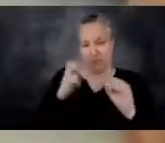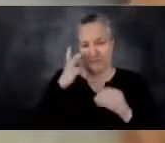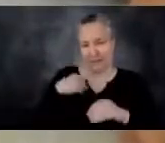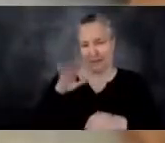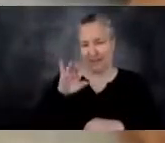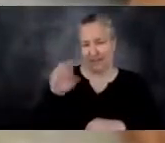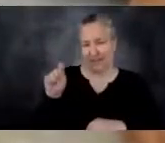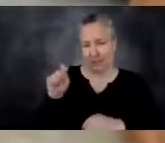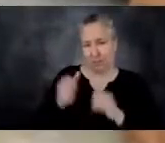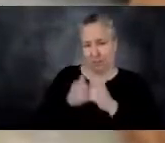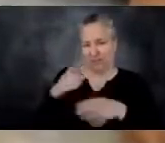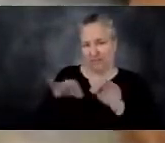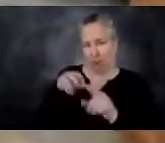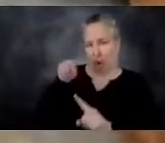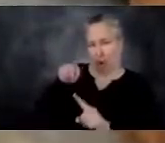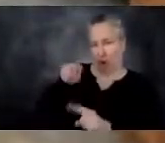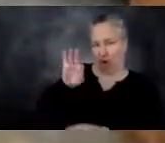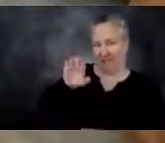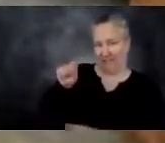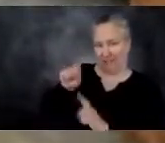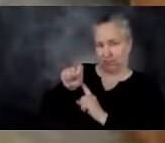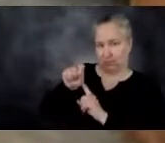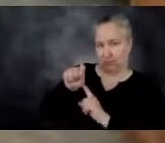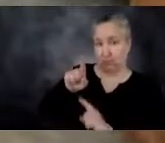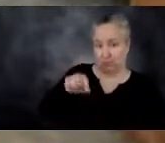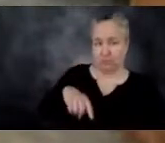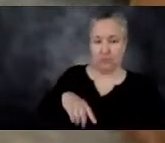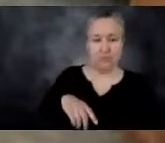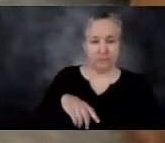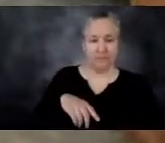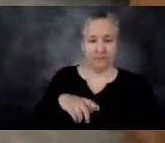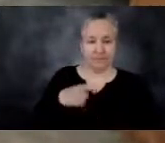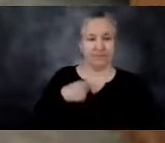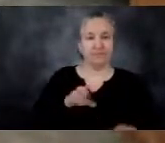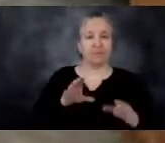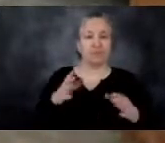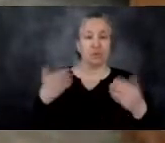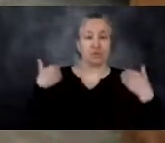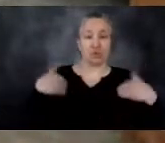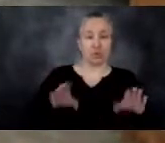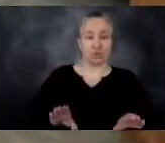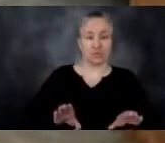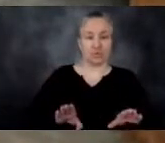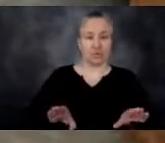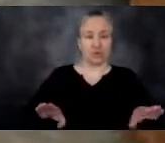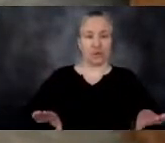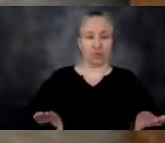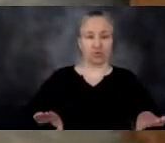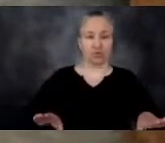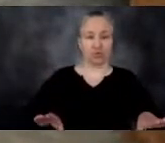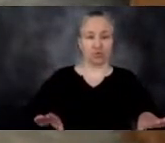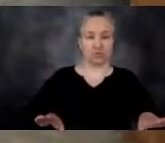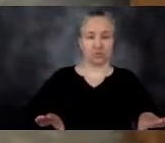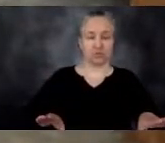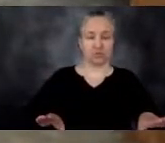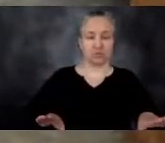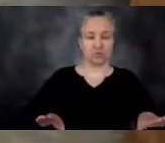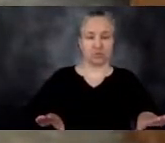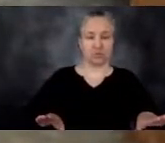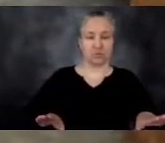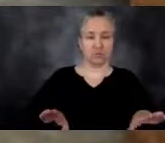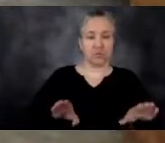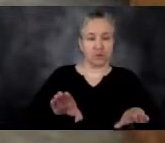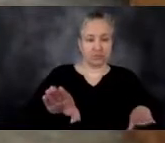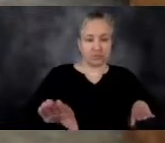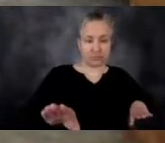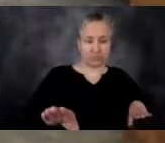feet are gonna be the most important feature of this exercise. I'm gonna be standing slightly wider than shoulder width apart. I'm turning to the side and I'm taking a nice